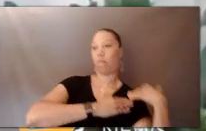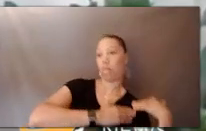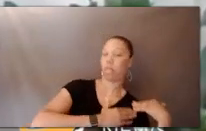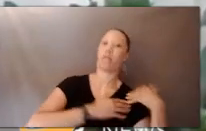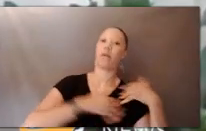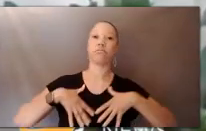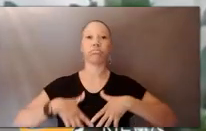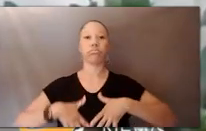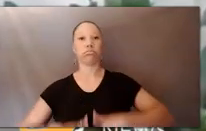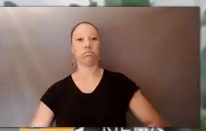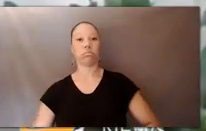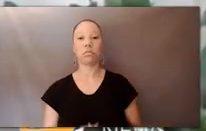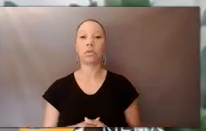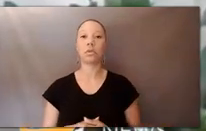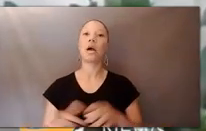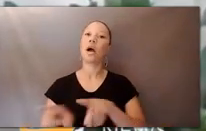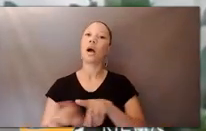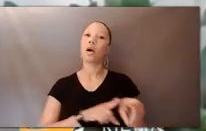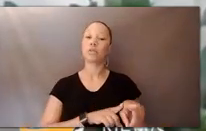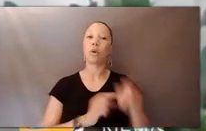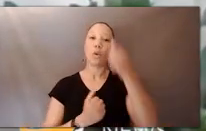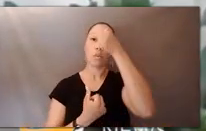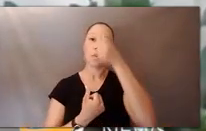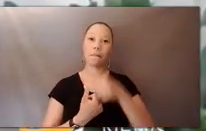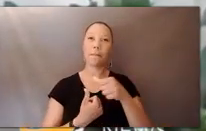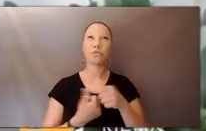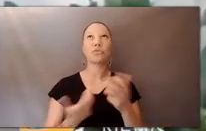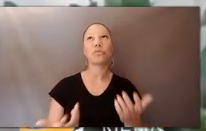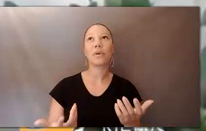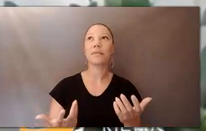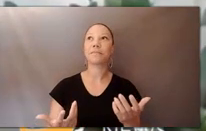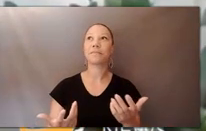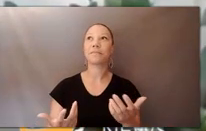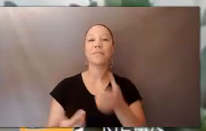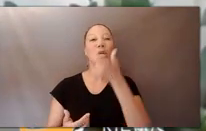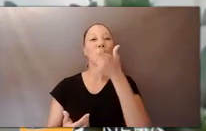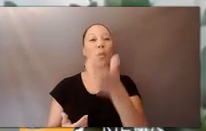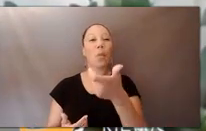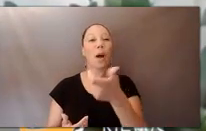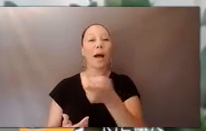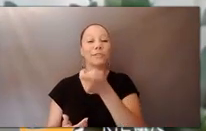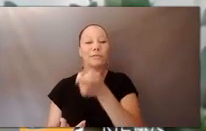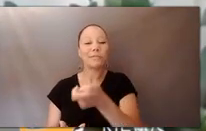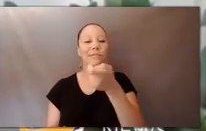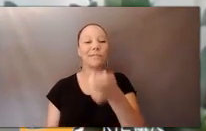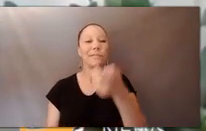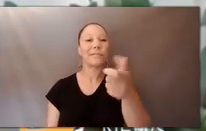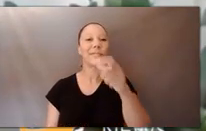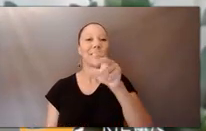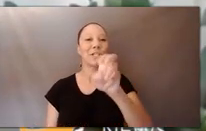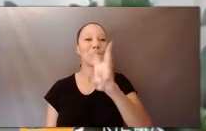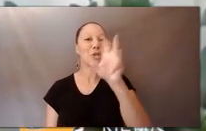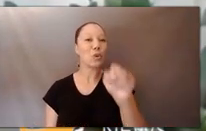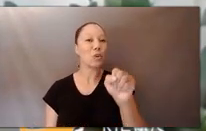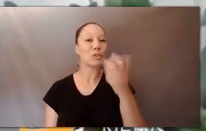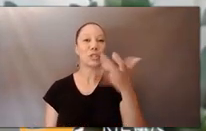And also, remember to watch the news with moderation. You don't want to overindulge in all